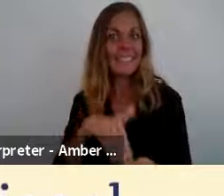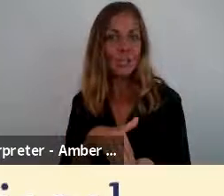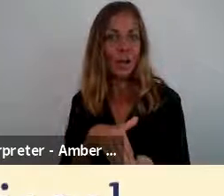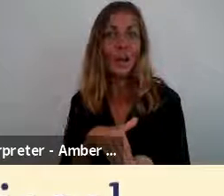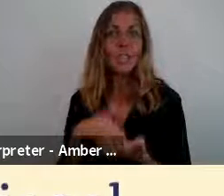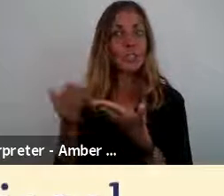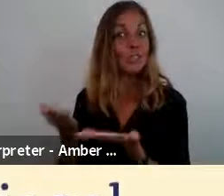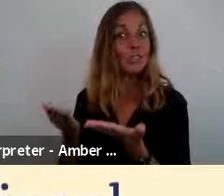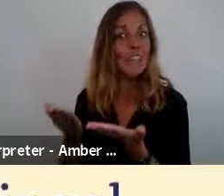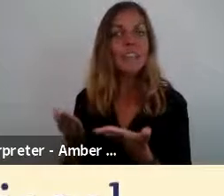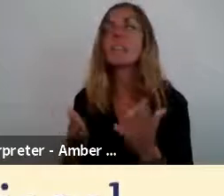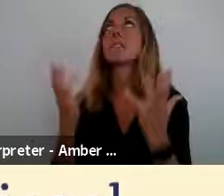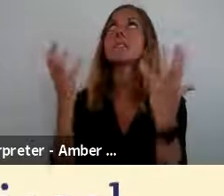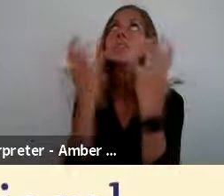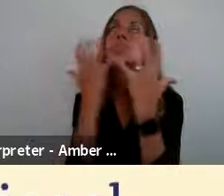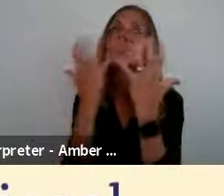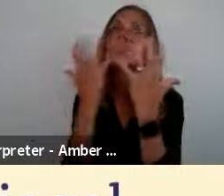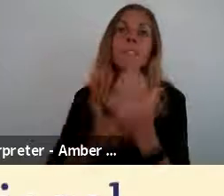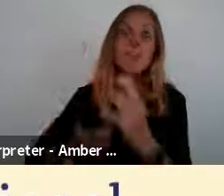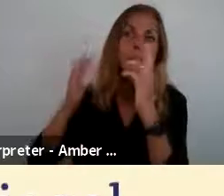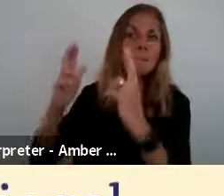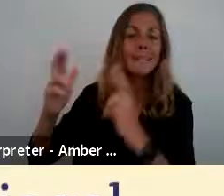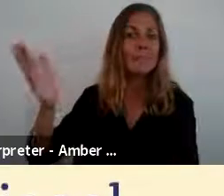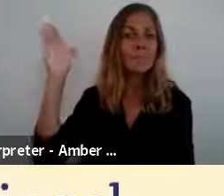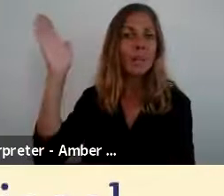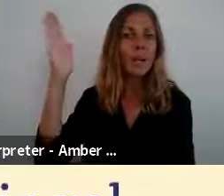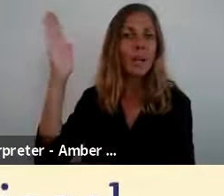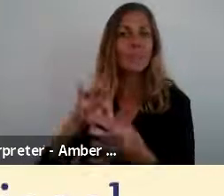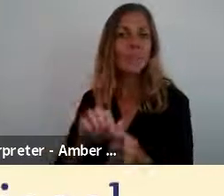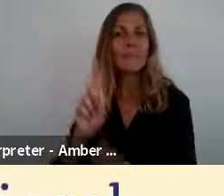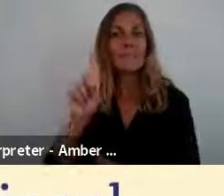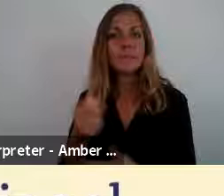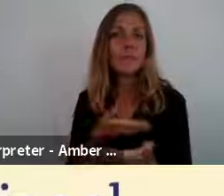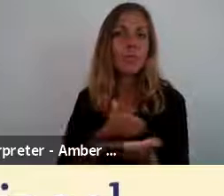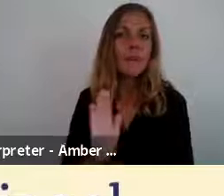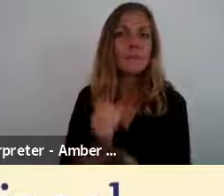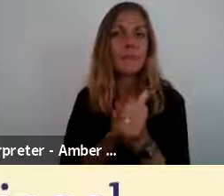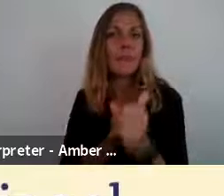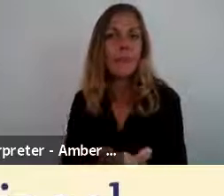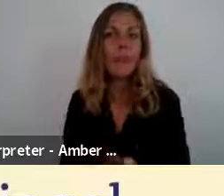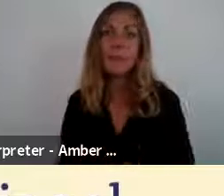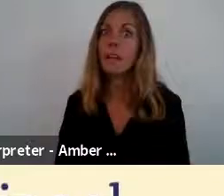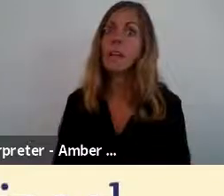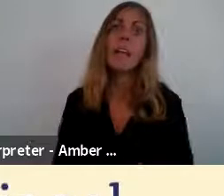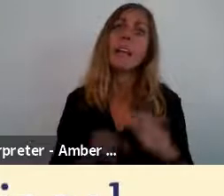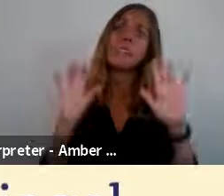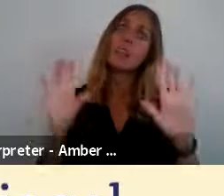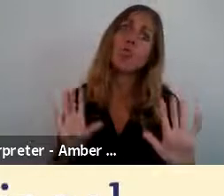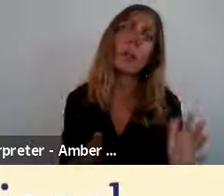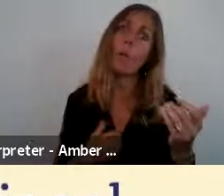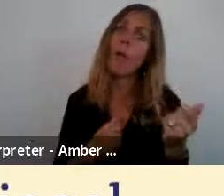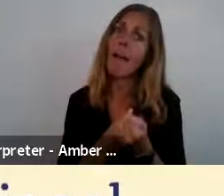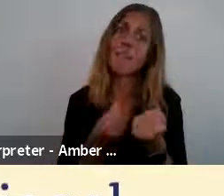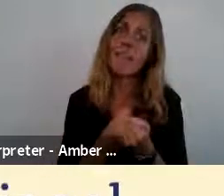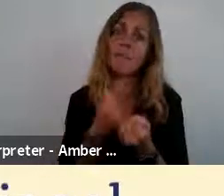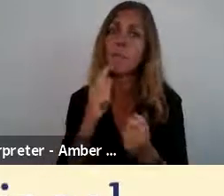is also an incredibly respected speaker on disability rights and compliance, and an incredible advocate for